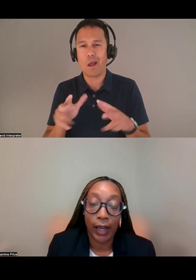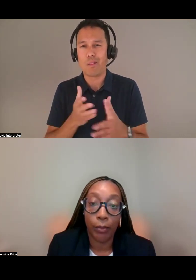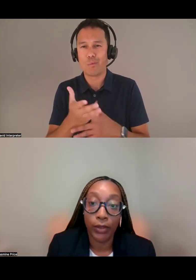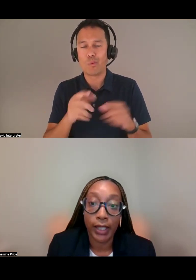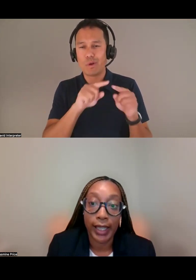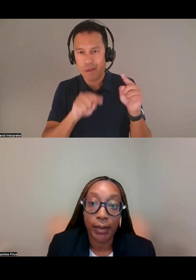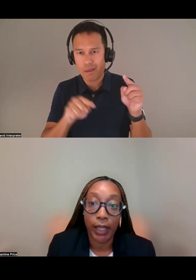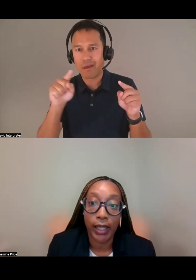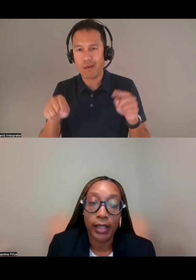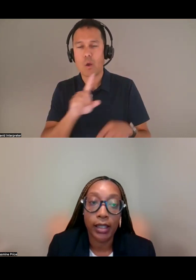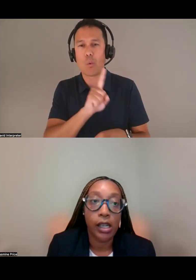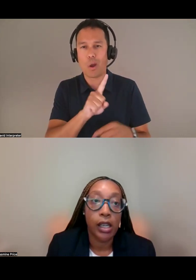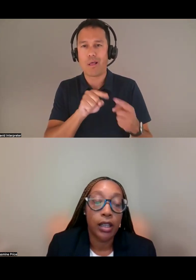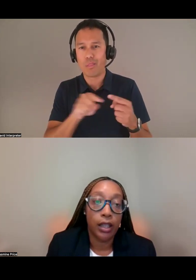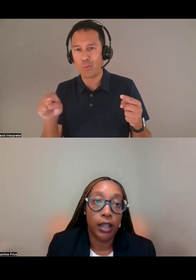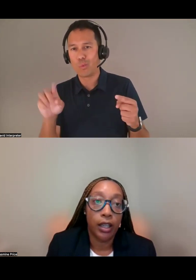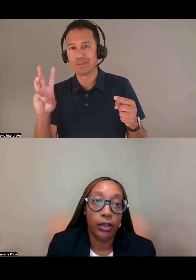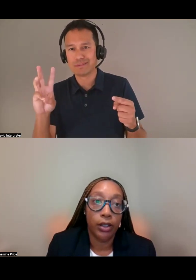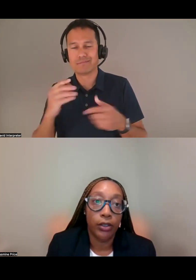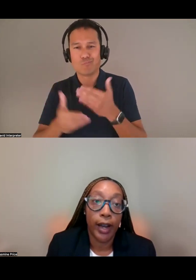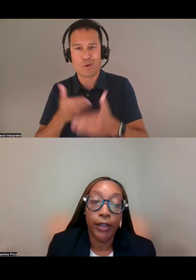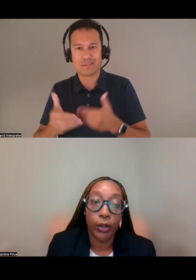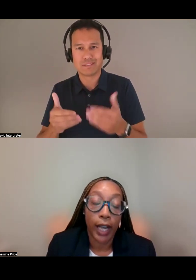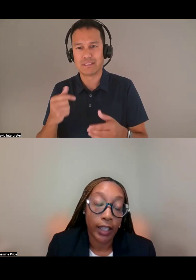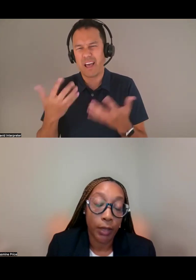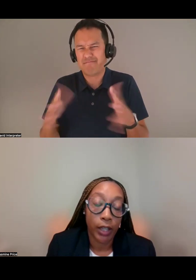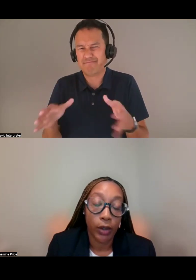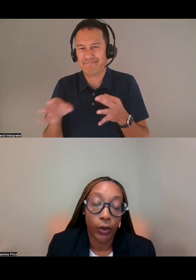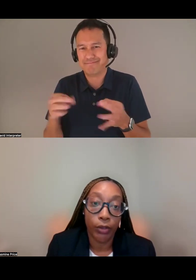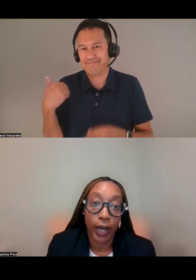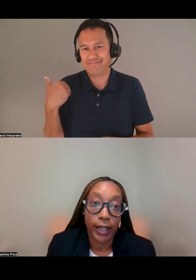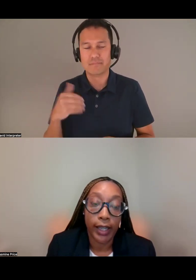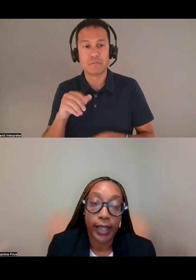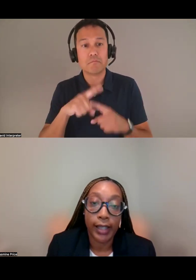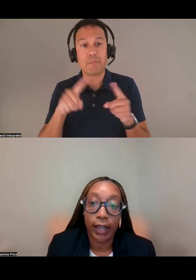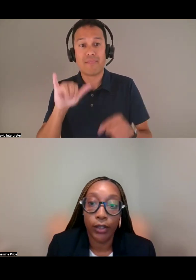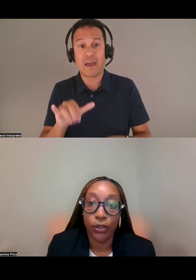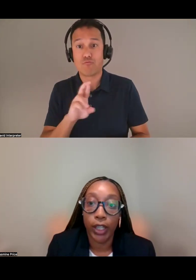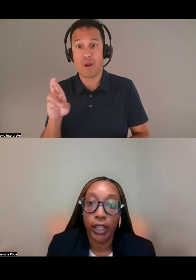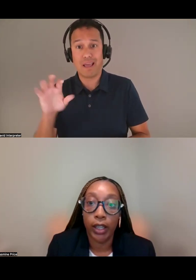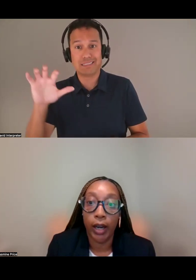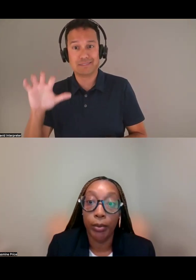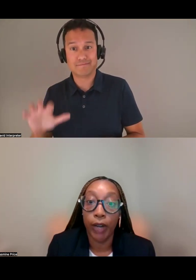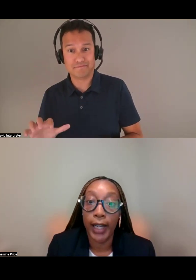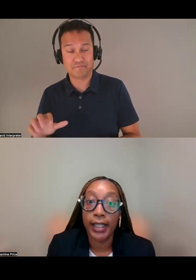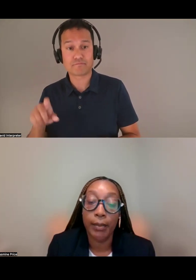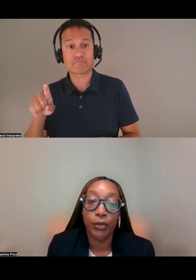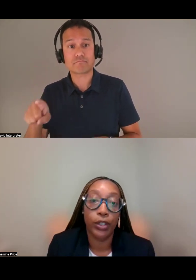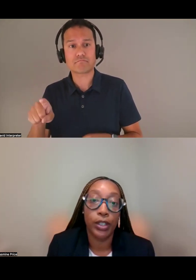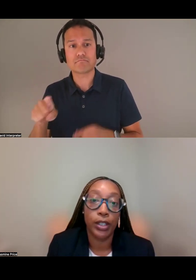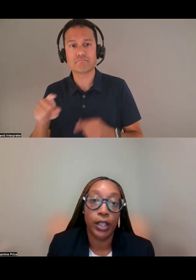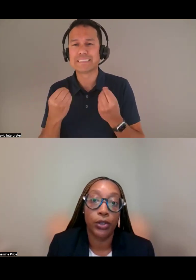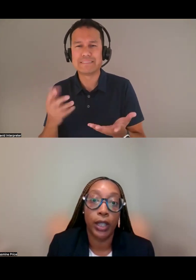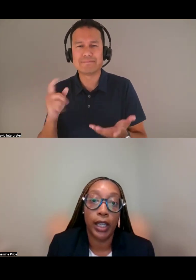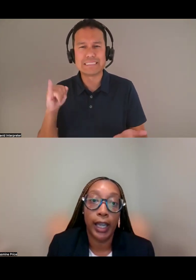I previously explained. The graphic or document on the right-hand side of the screen provides tips